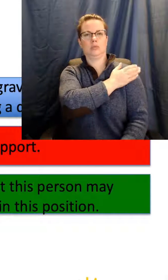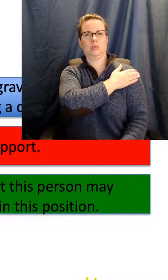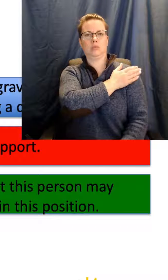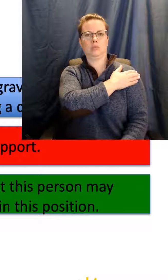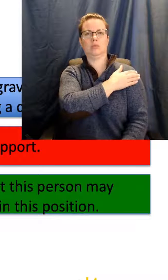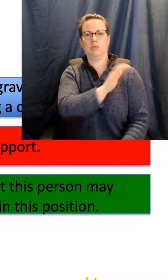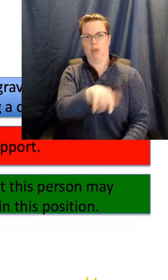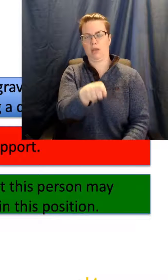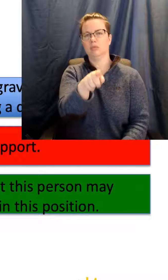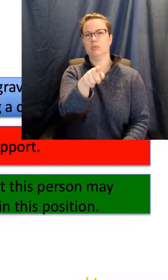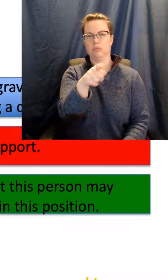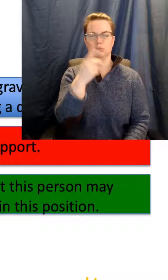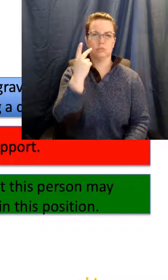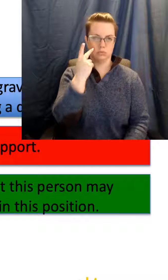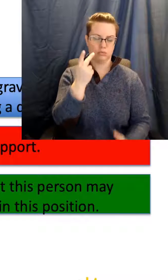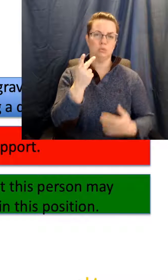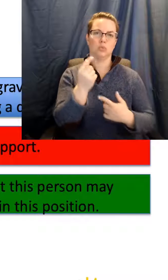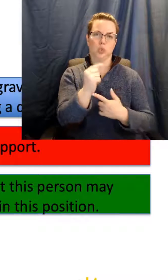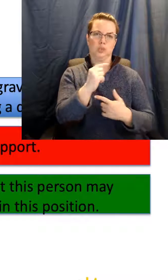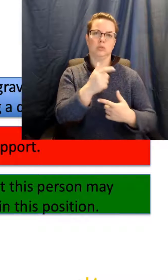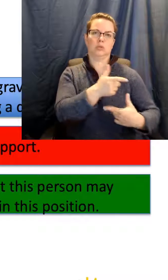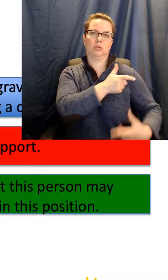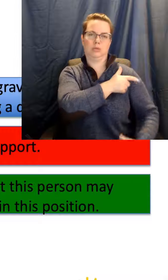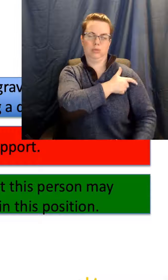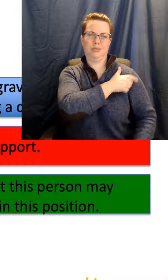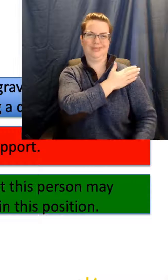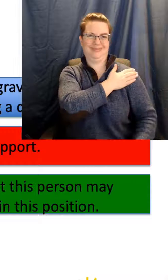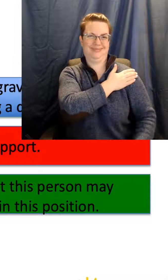So what is the gravity pulling down on the joint right now?